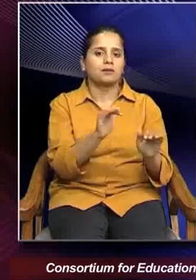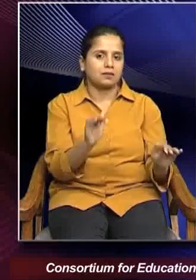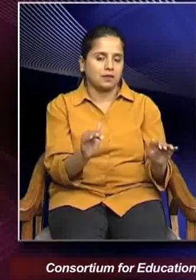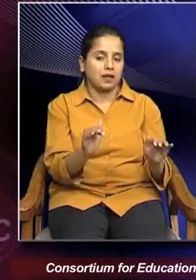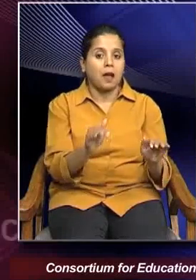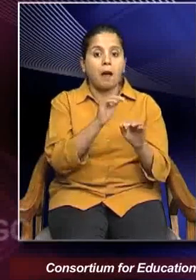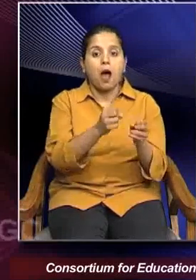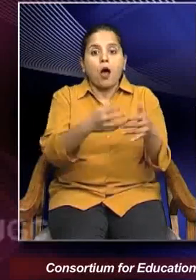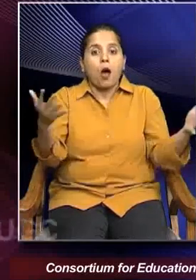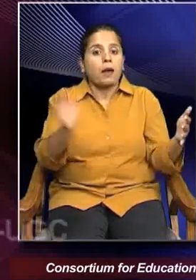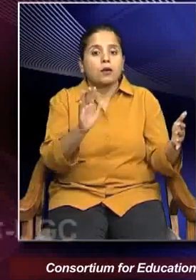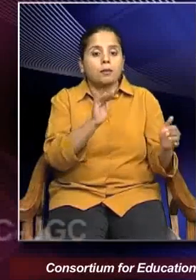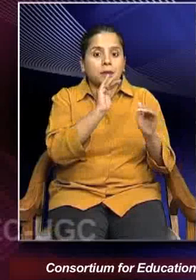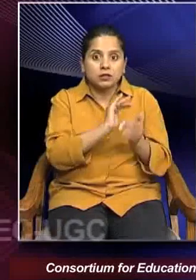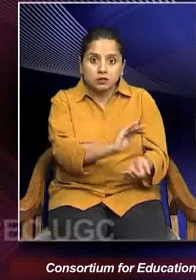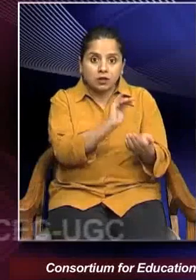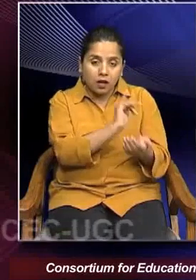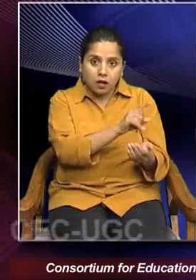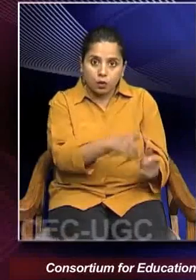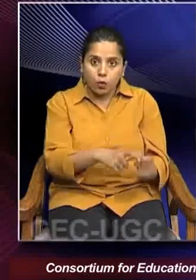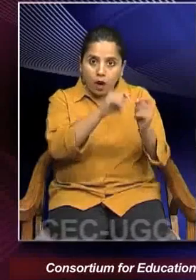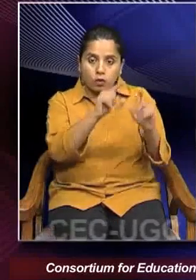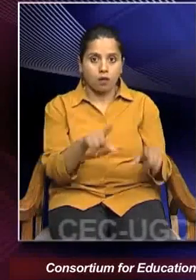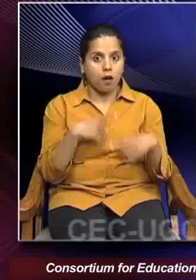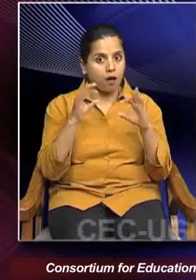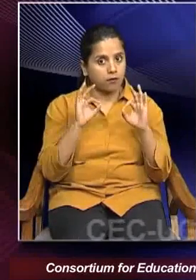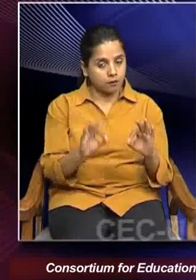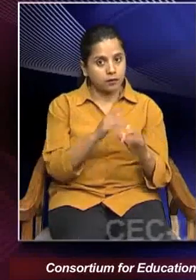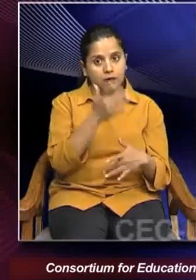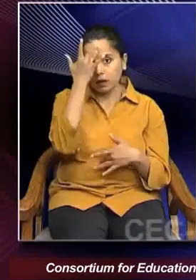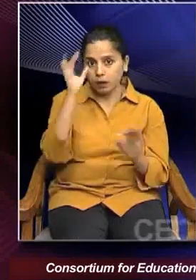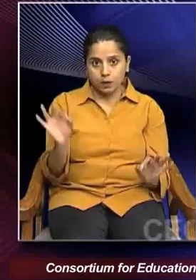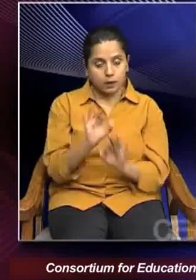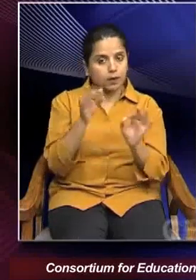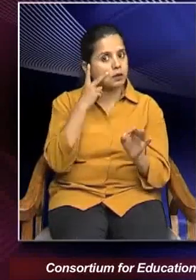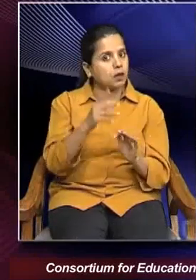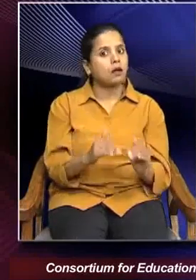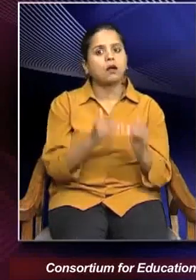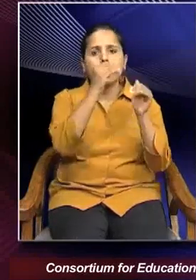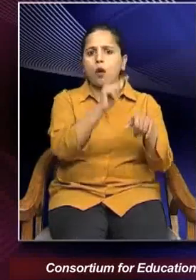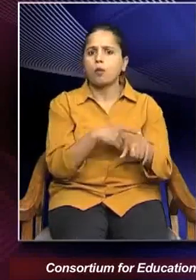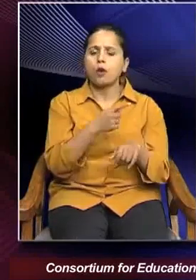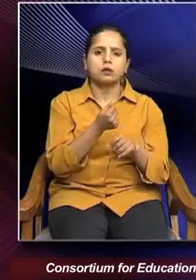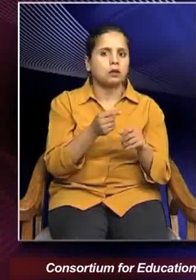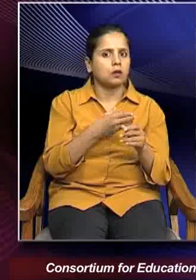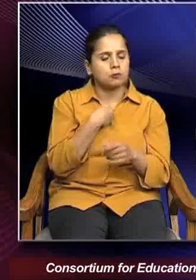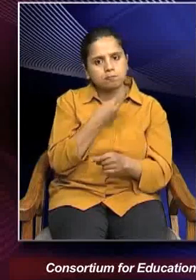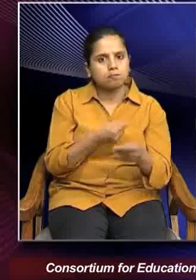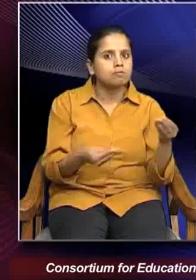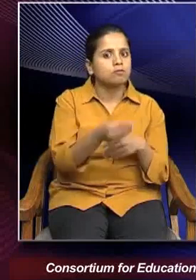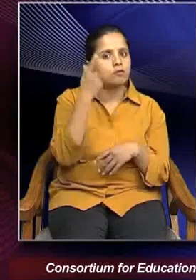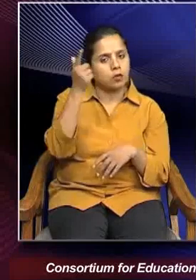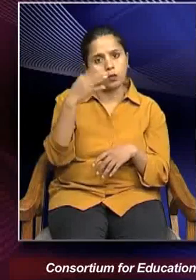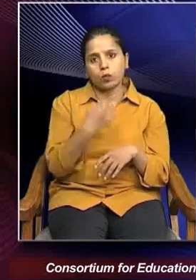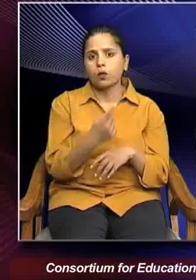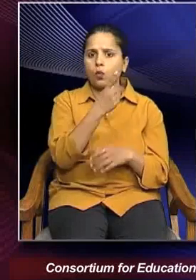of children. And so therefore, because the opportunity cost in several of these countries are super high, so they would rather prefer to have either